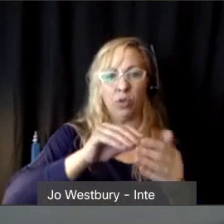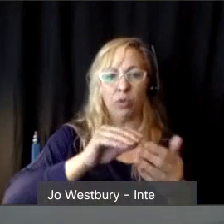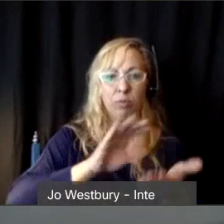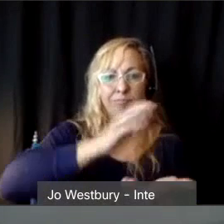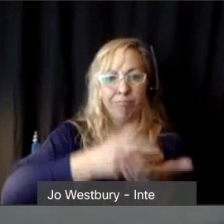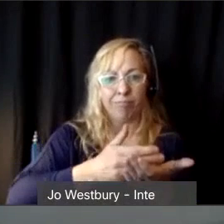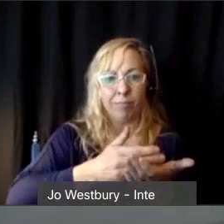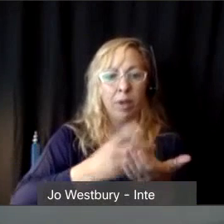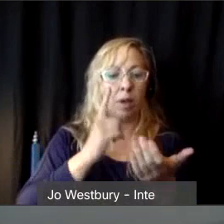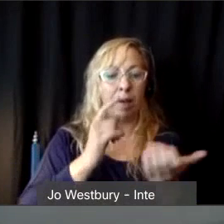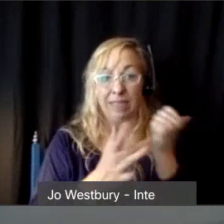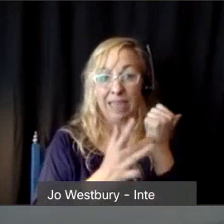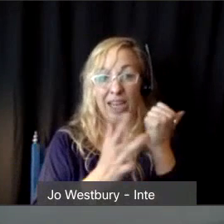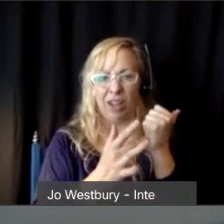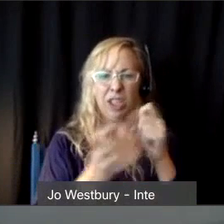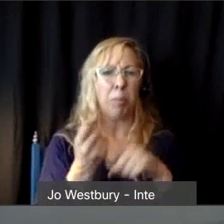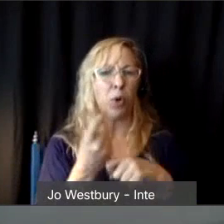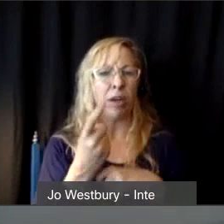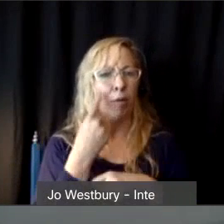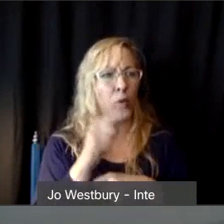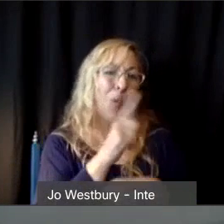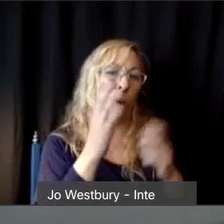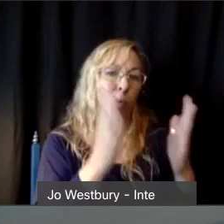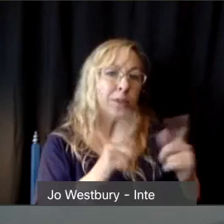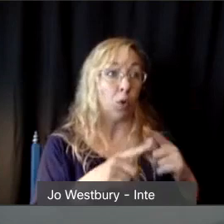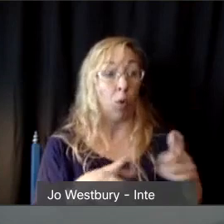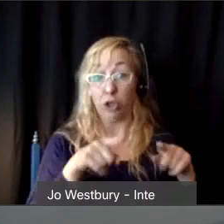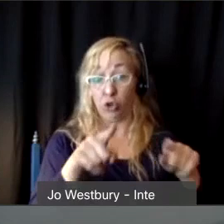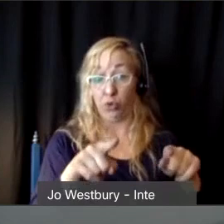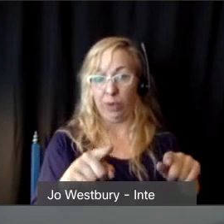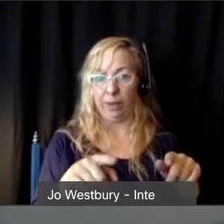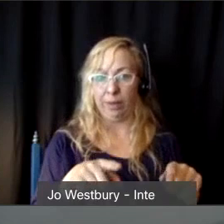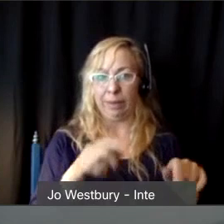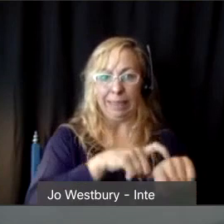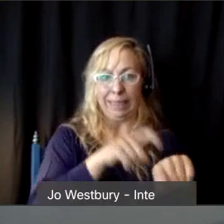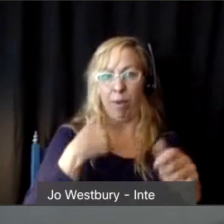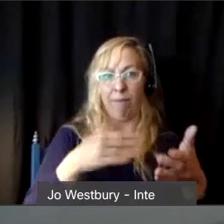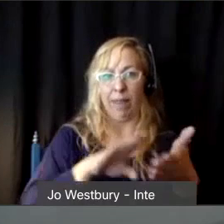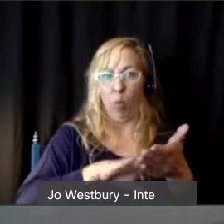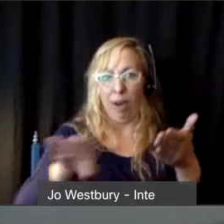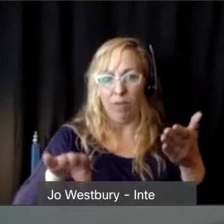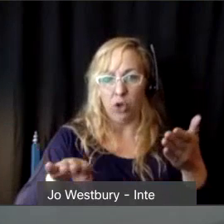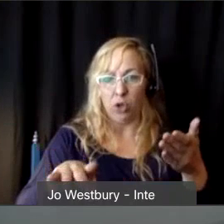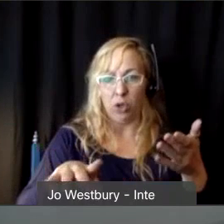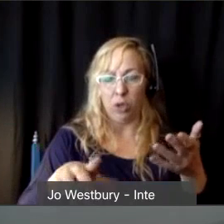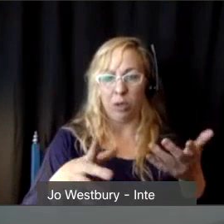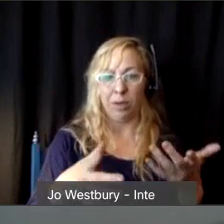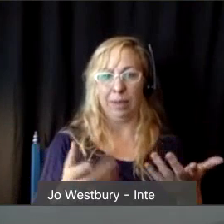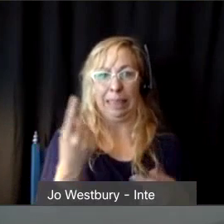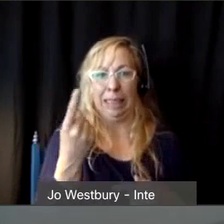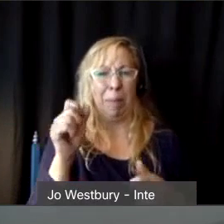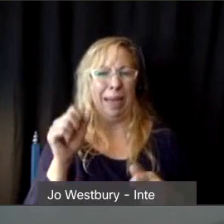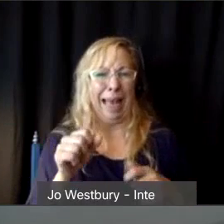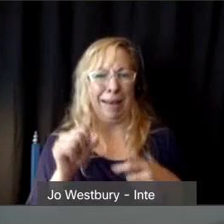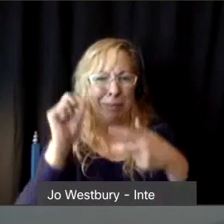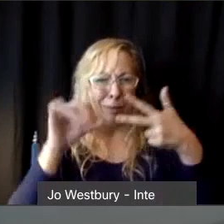per year for a person or during the course of the waiver. And maybe Chanel can jump in and give me those specifics that I should remember